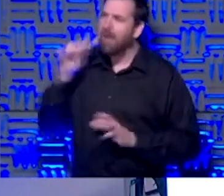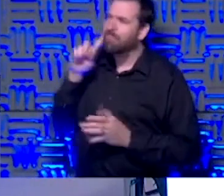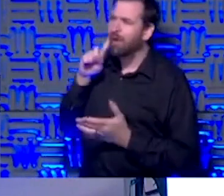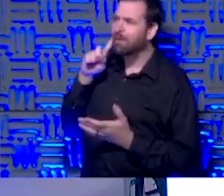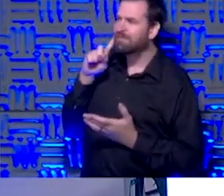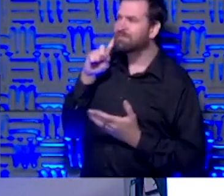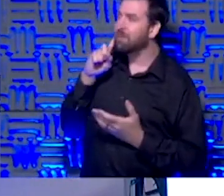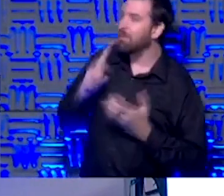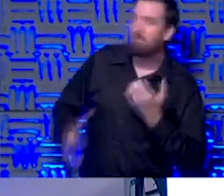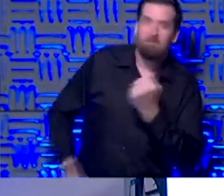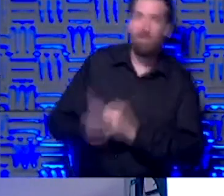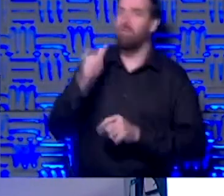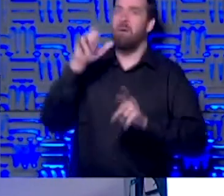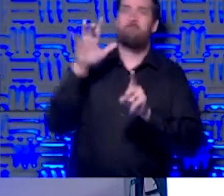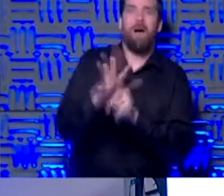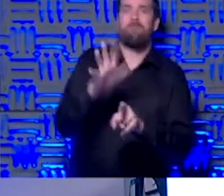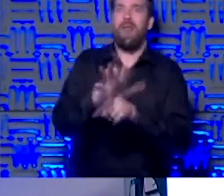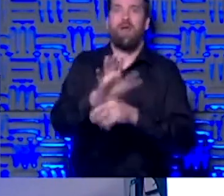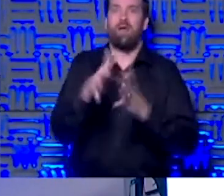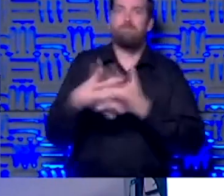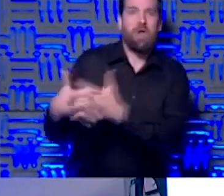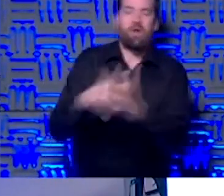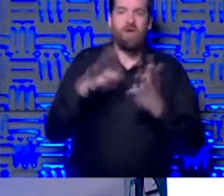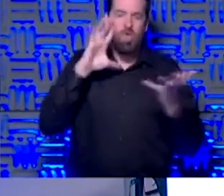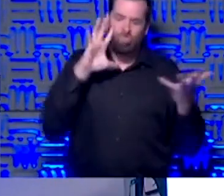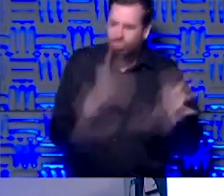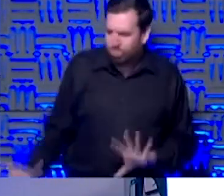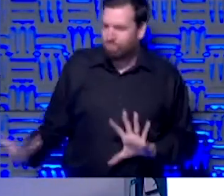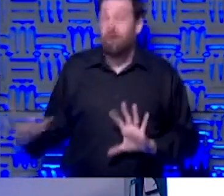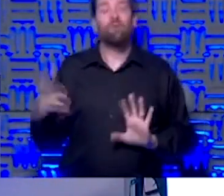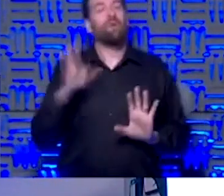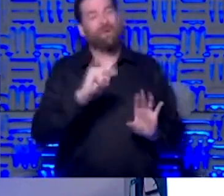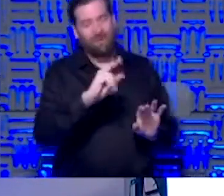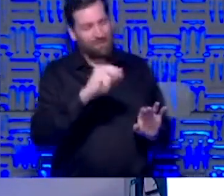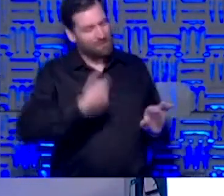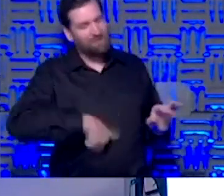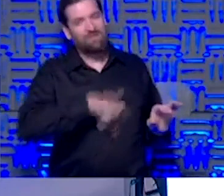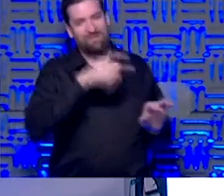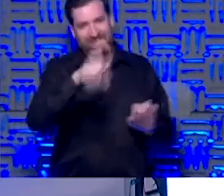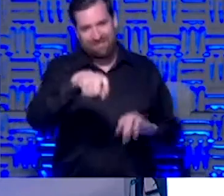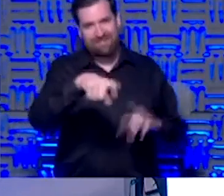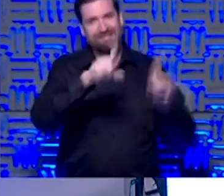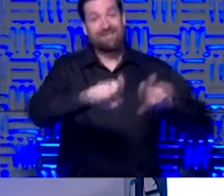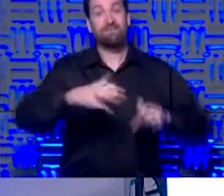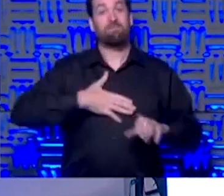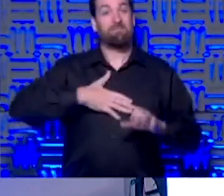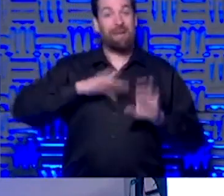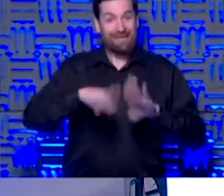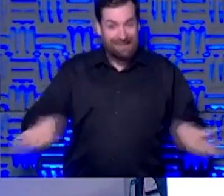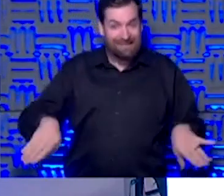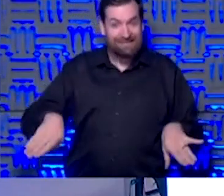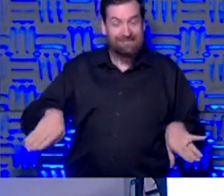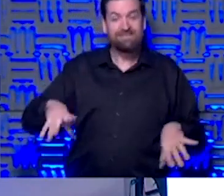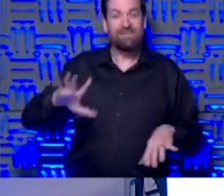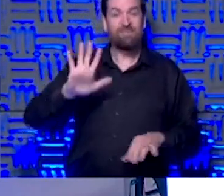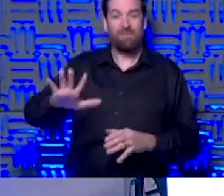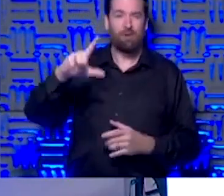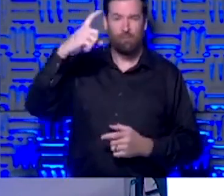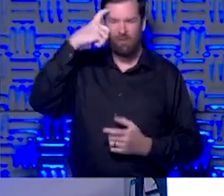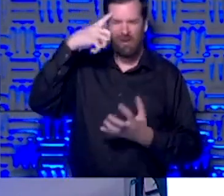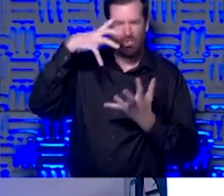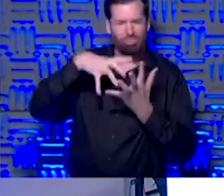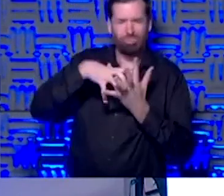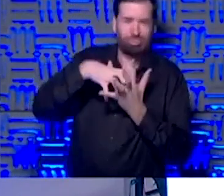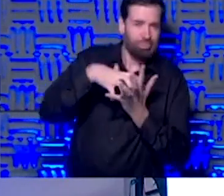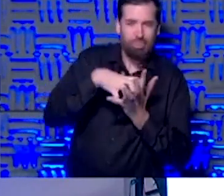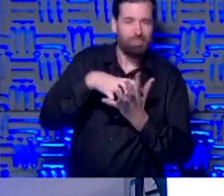become the most popular man in America, but I think you just fumbled it. No, we need tests. My kids need Fine. tests. Their brain has turned to mush,